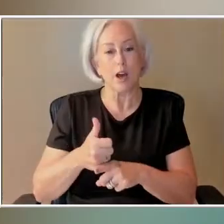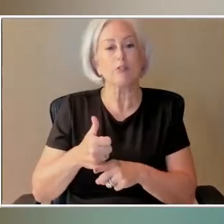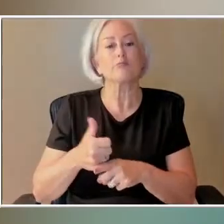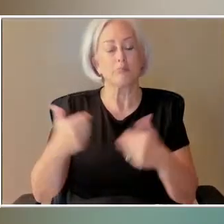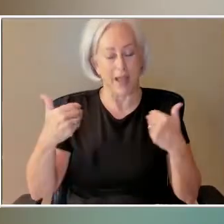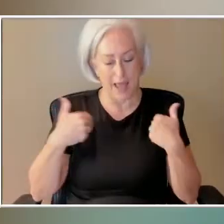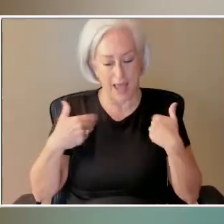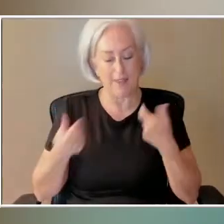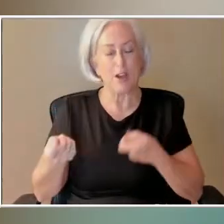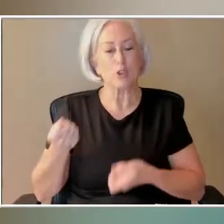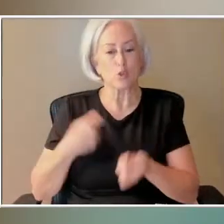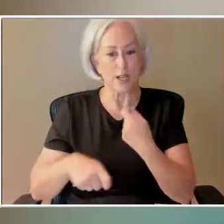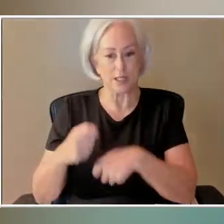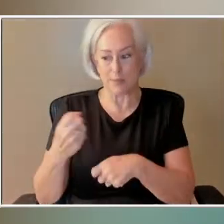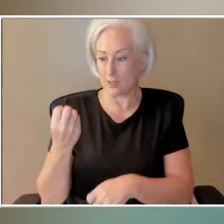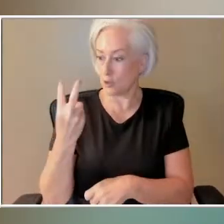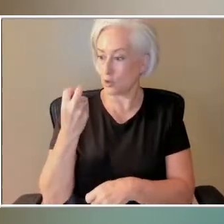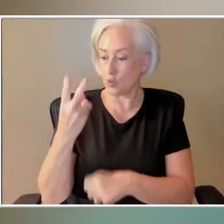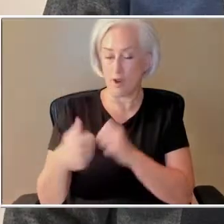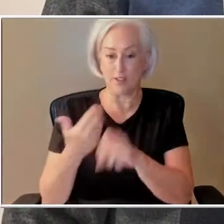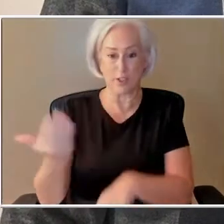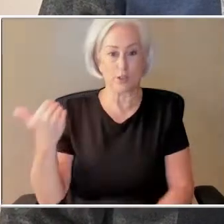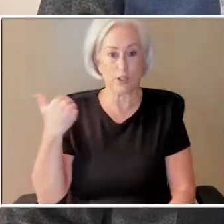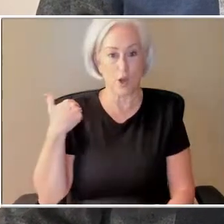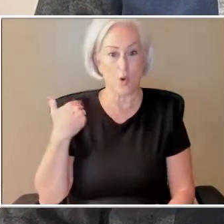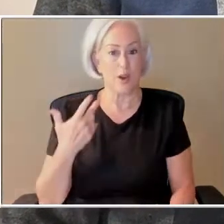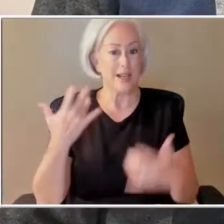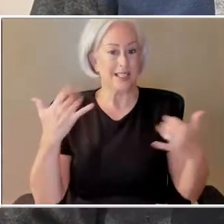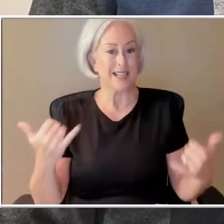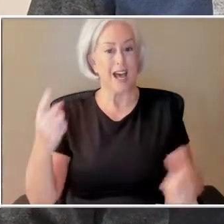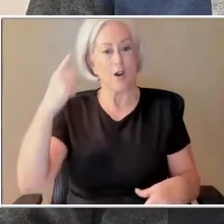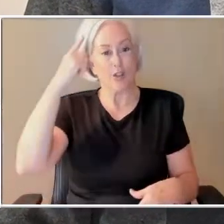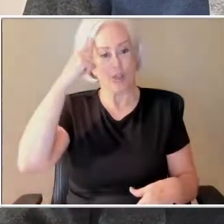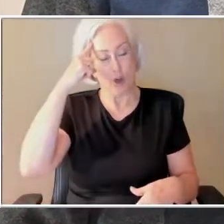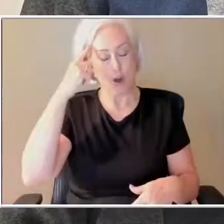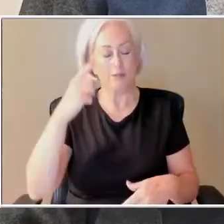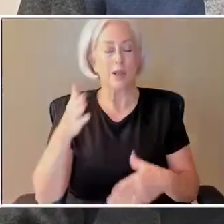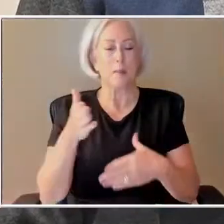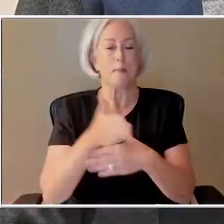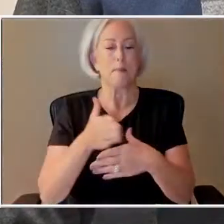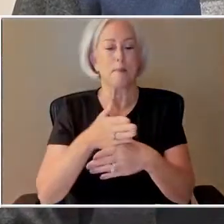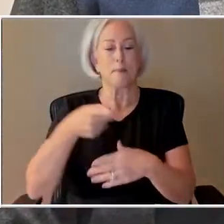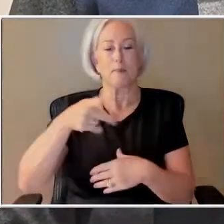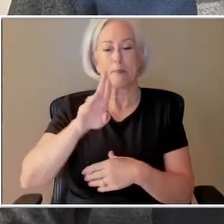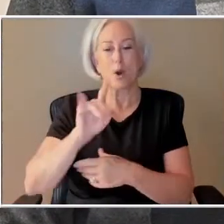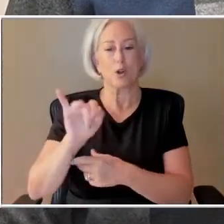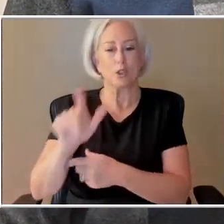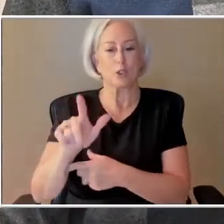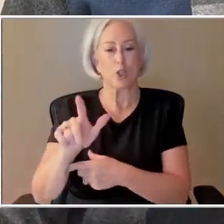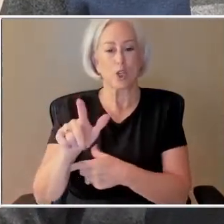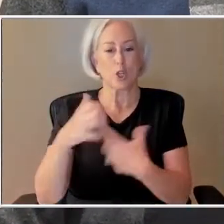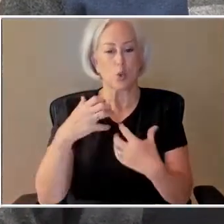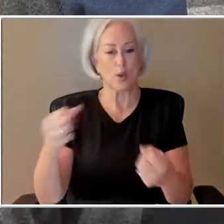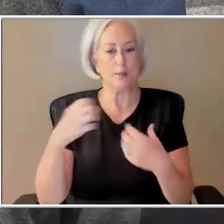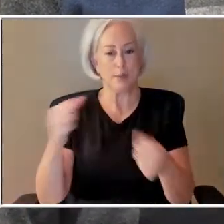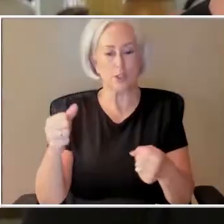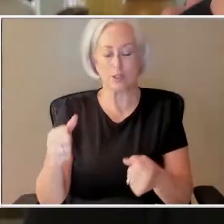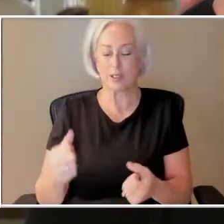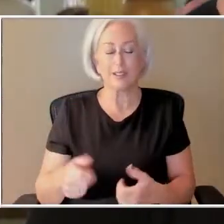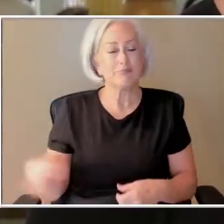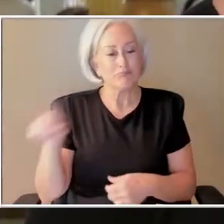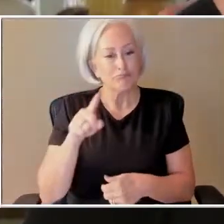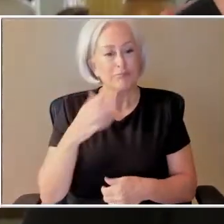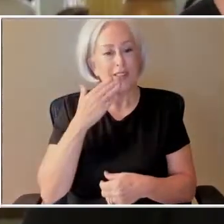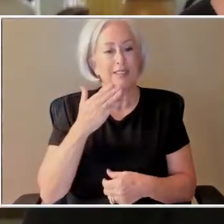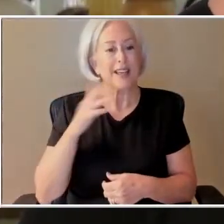she's considered to be in partial remission. She thanks her KU team and her husband. I wouldn't be here